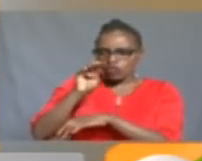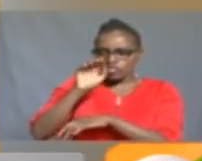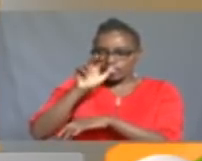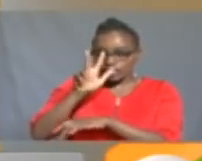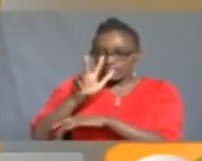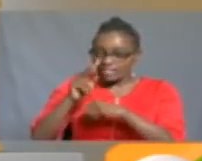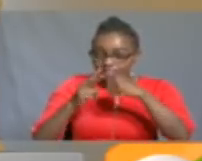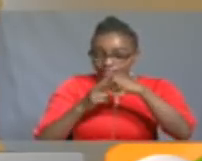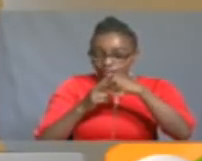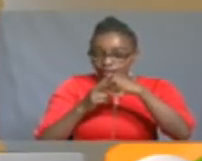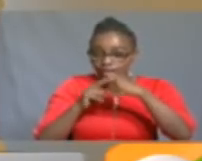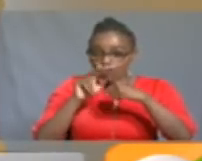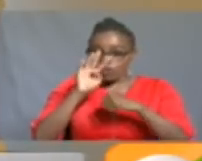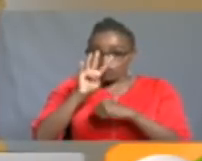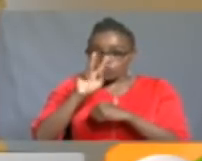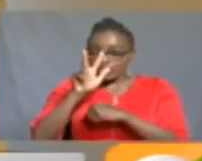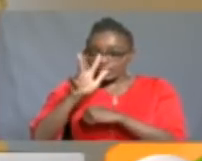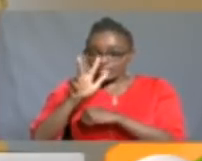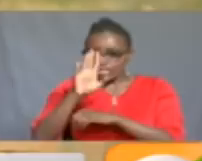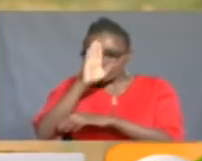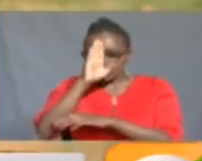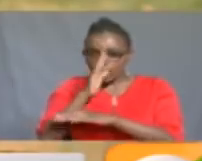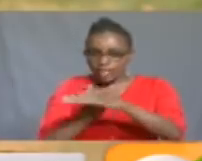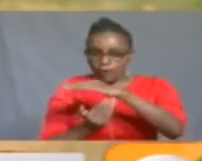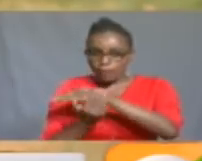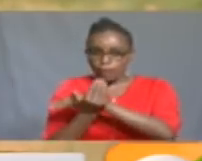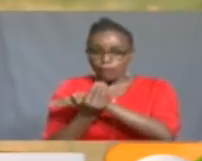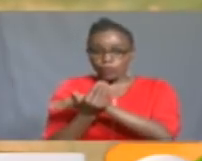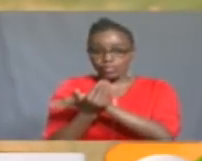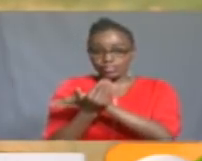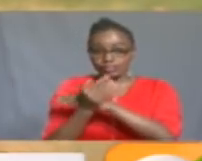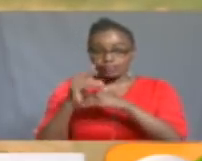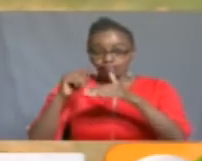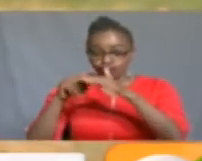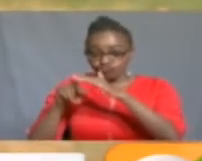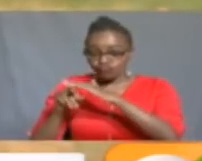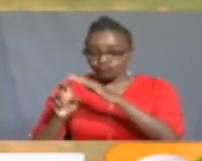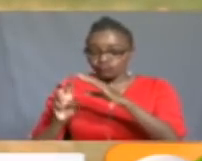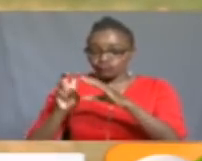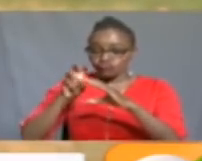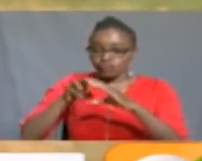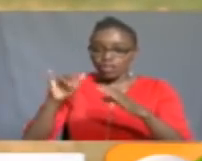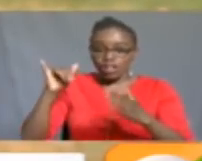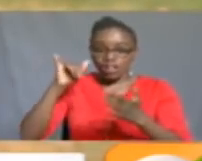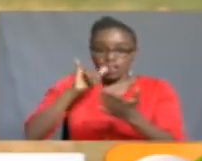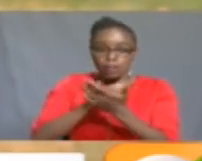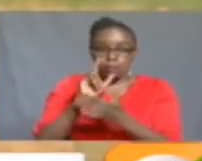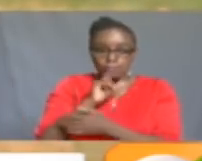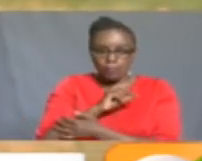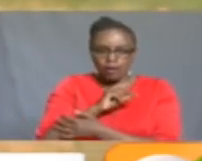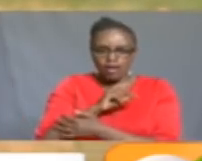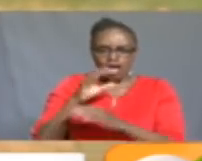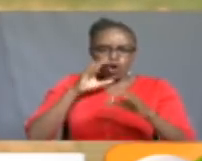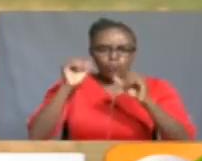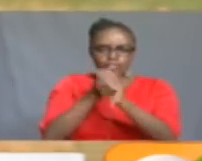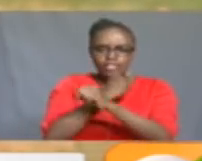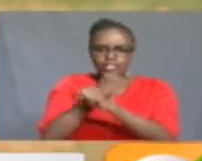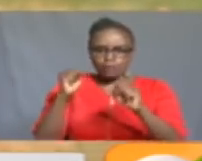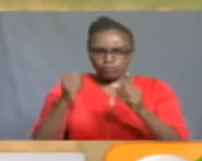Sasa Sunday asubuhi ati wameingia kwa ndege na tutaweza